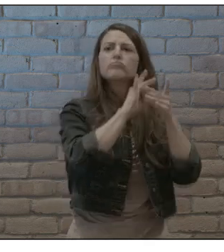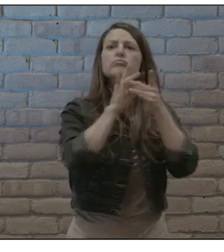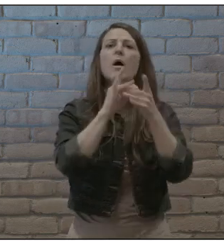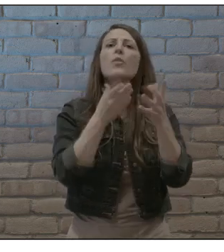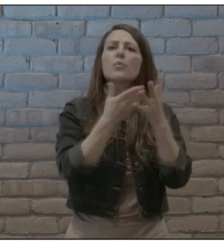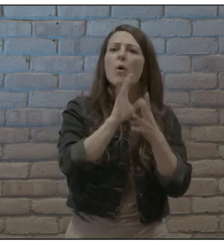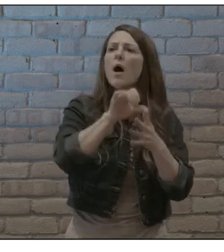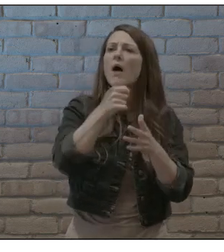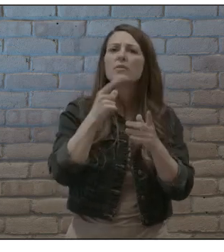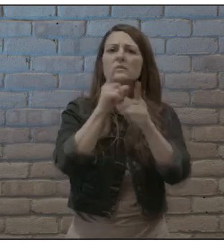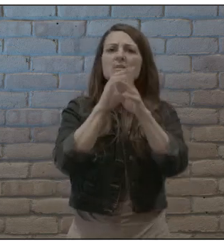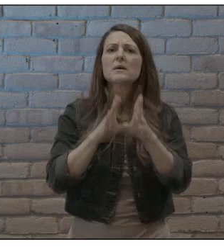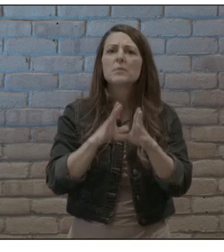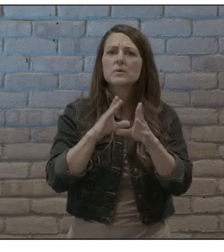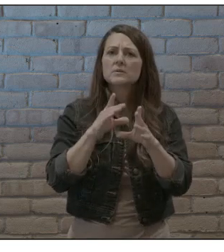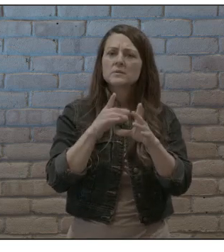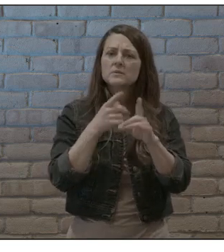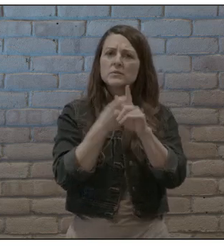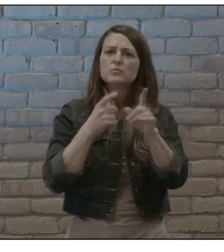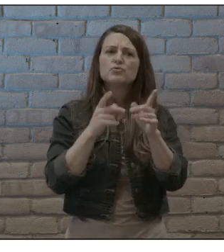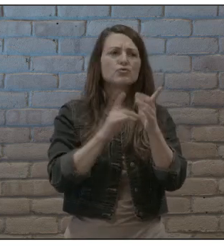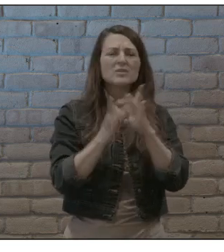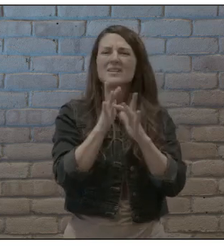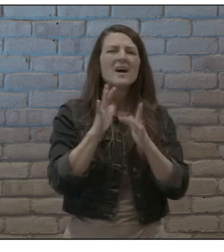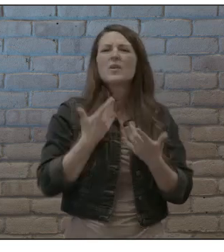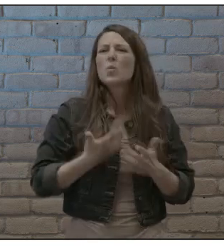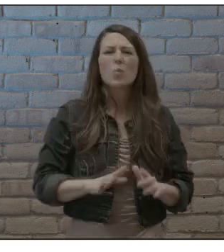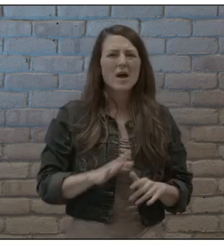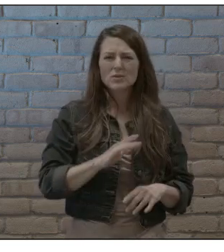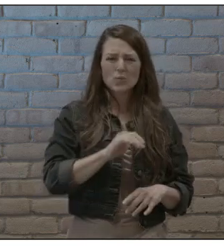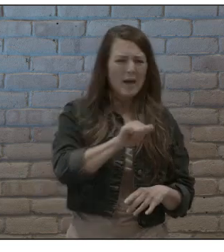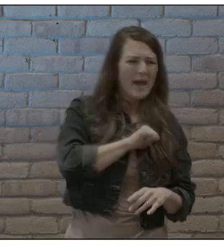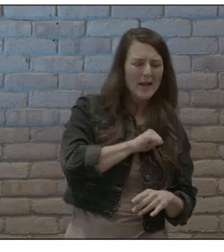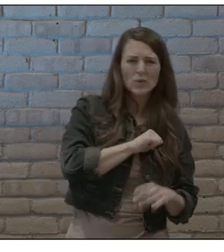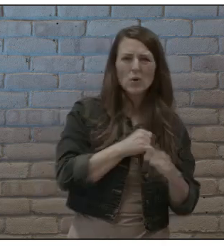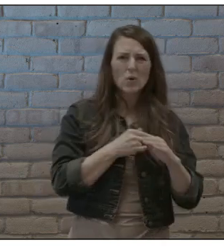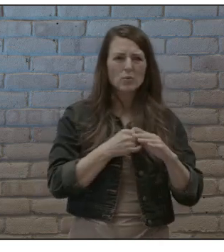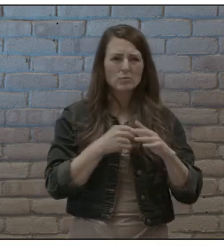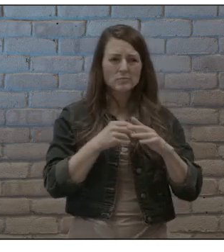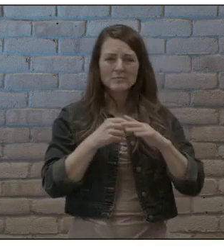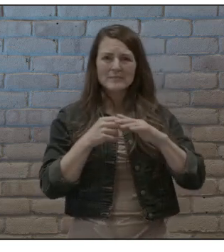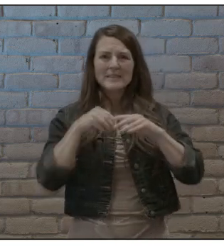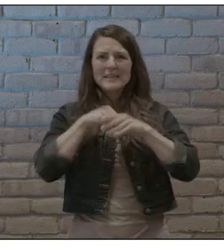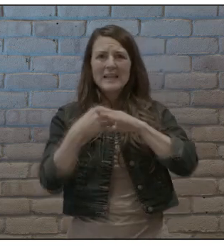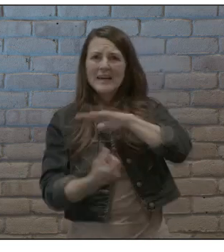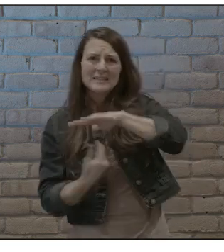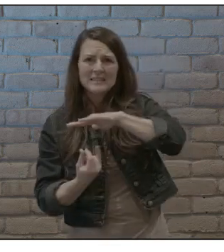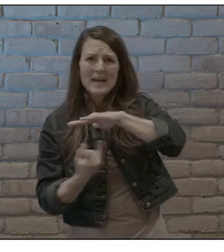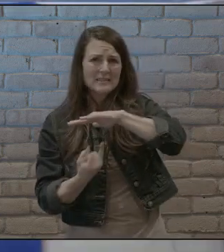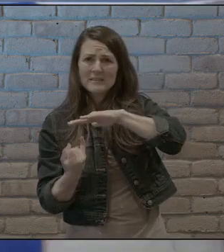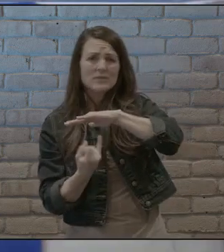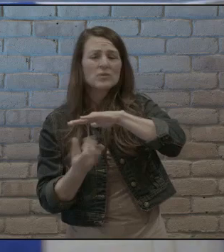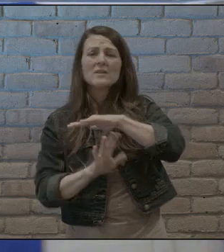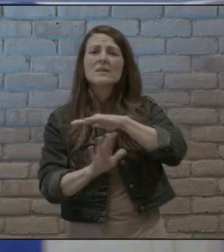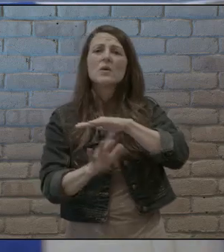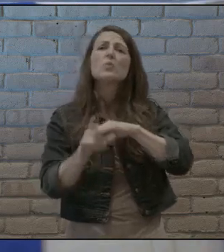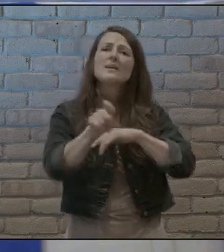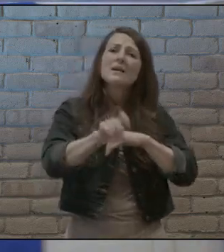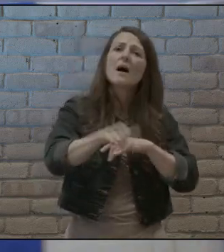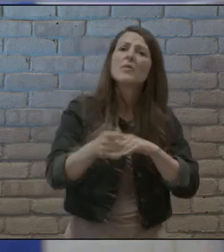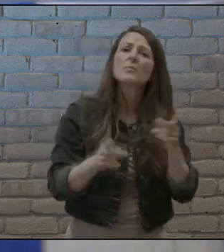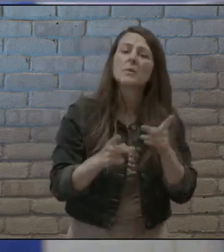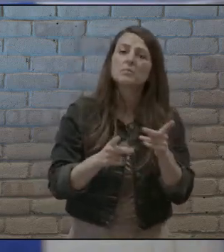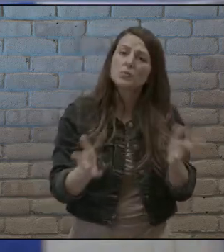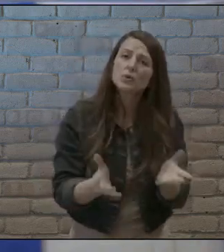don't find this attitude in isolation on our own, but we need others to encourage us. We need others to challenge us. We